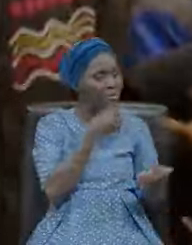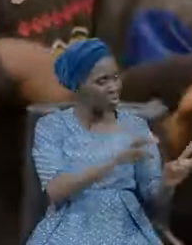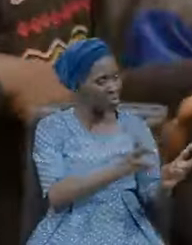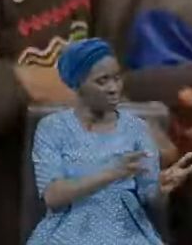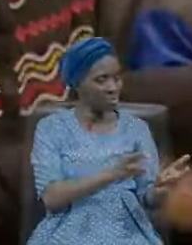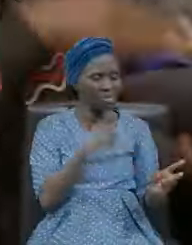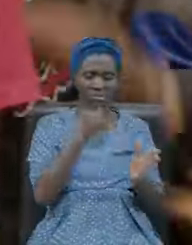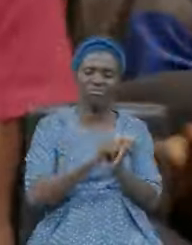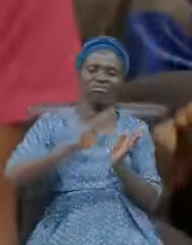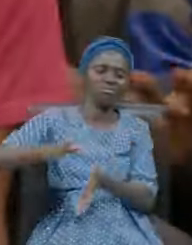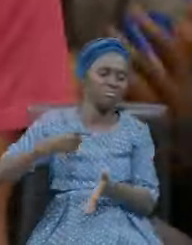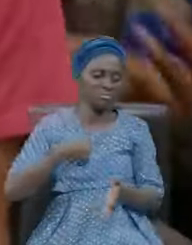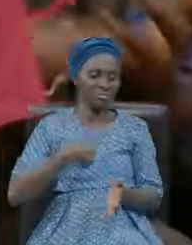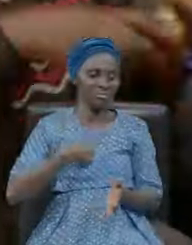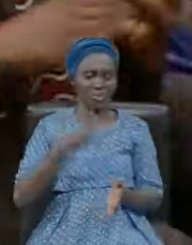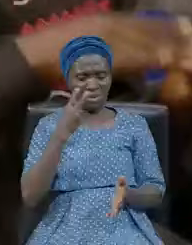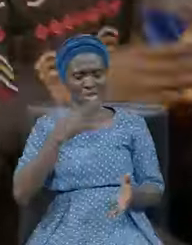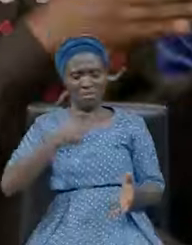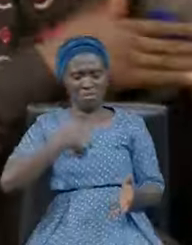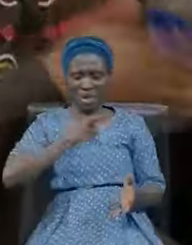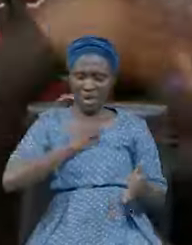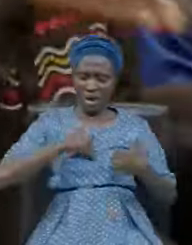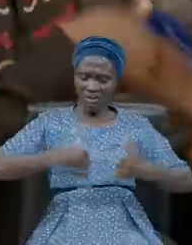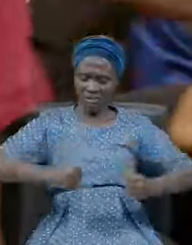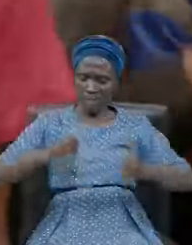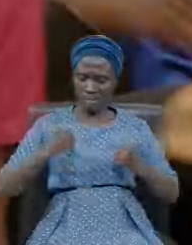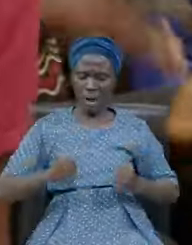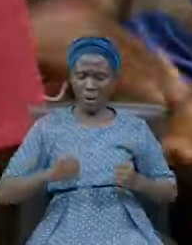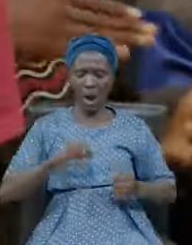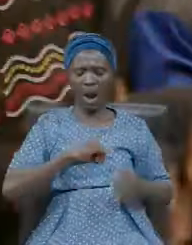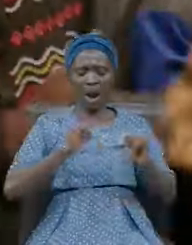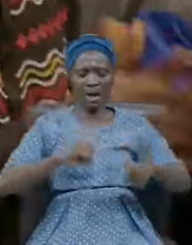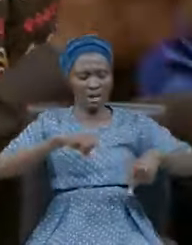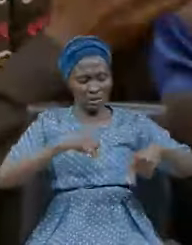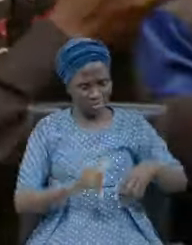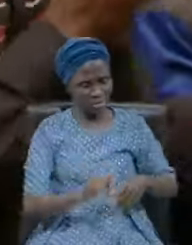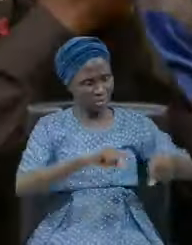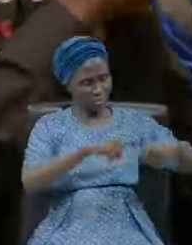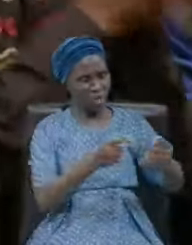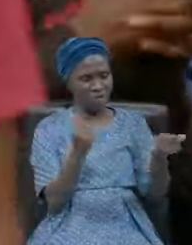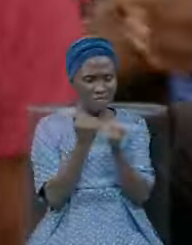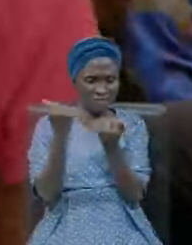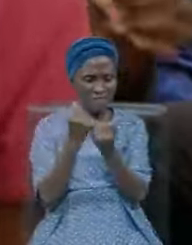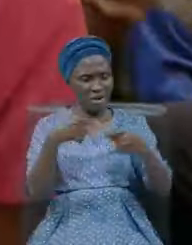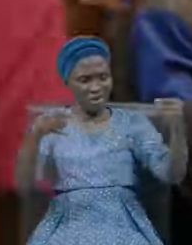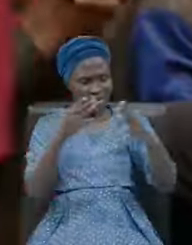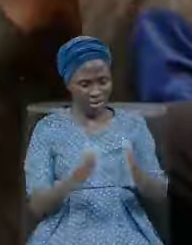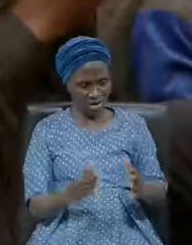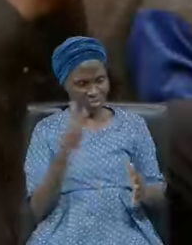the pillars at the gate. Put them on my shoulder and walk away. I